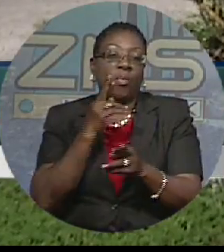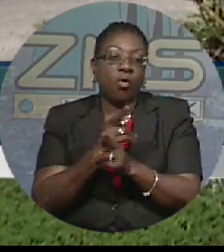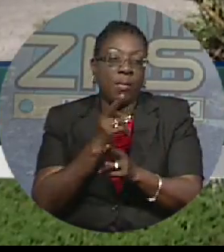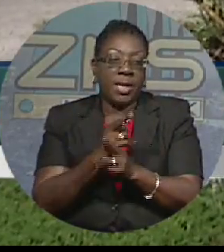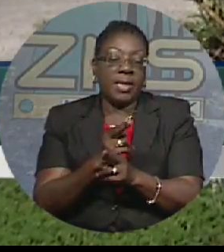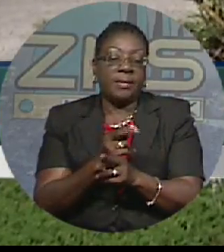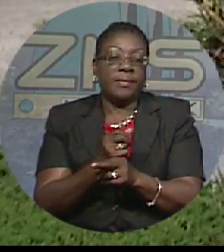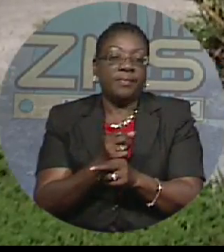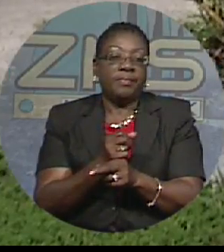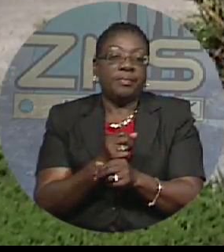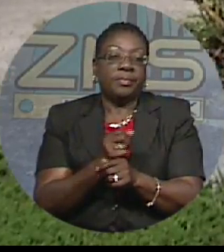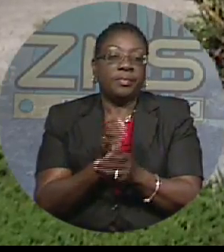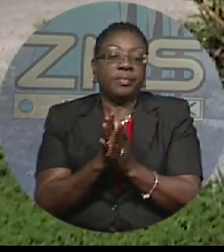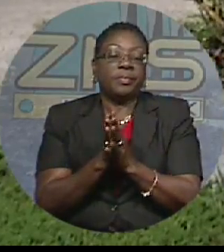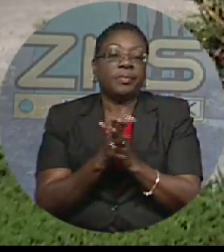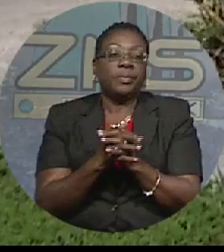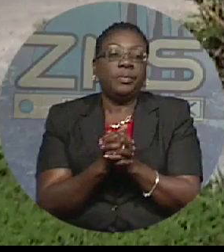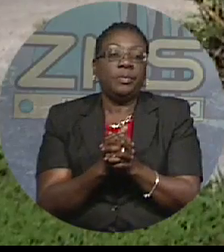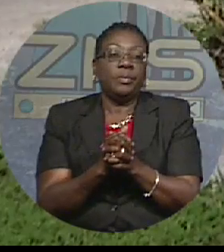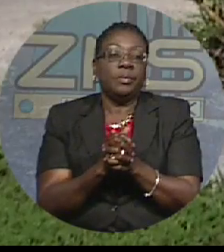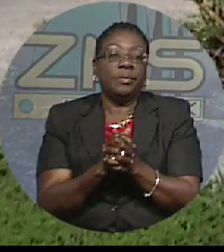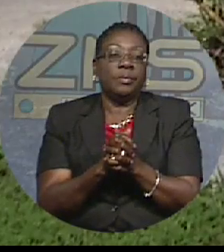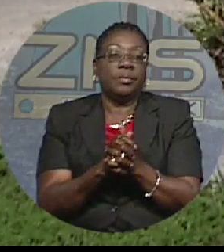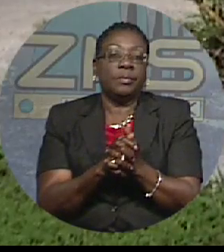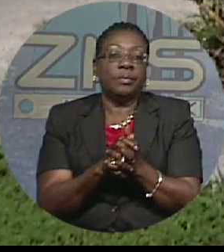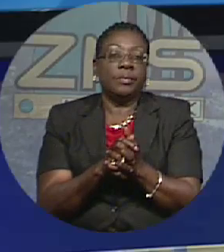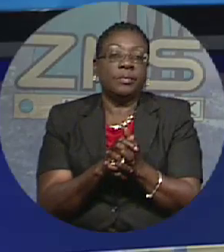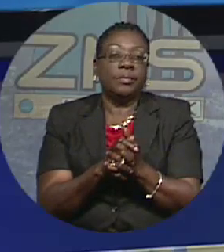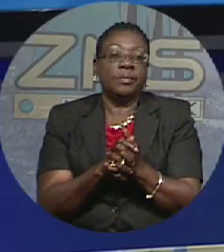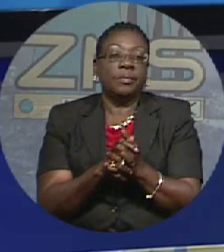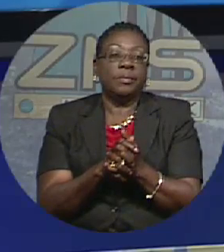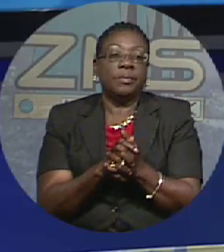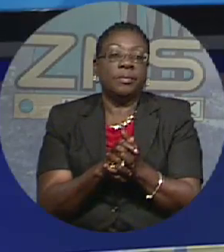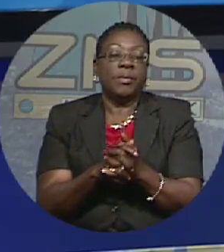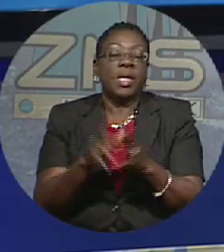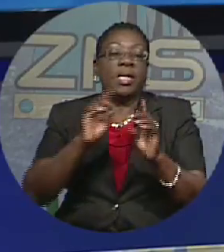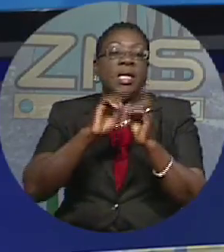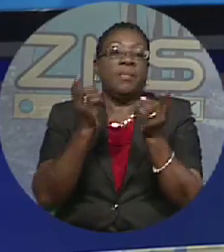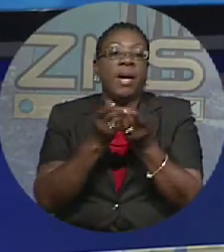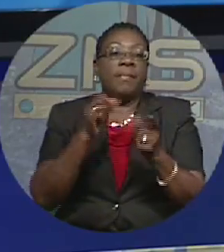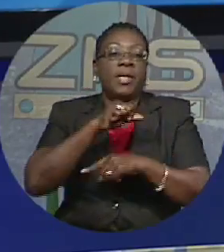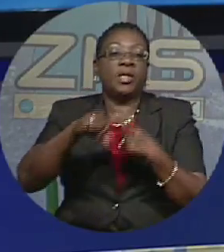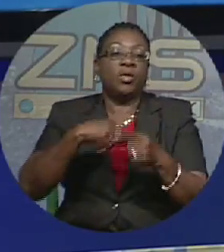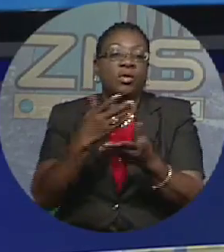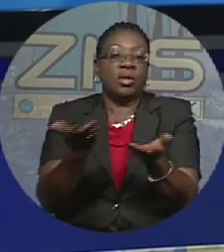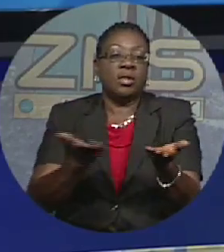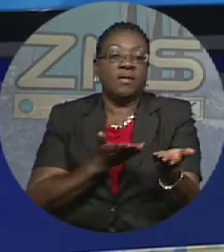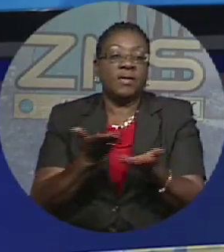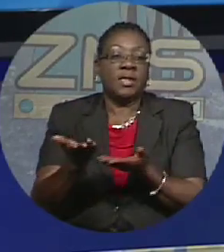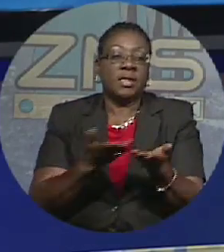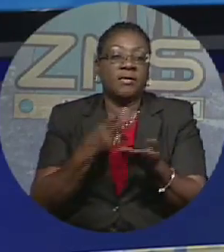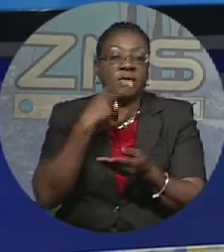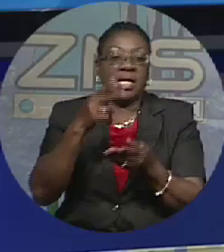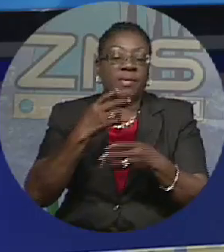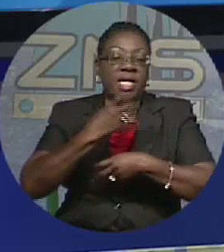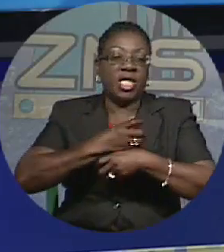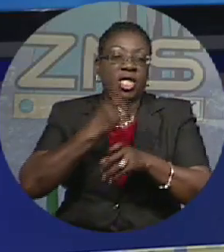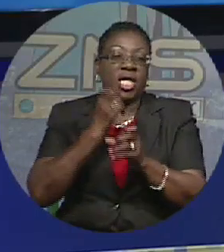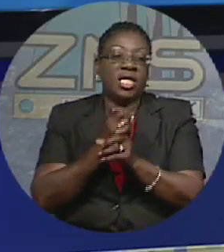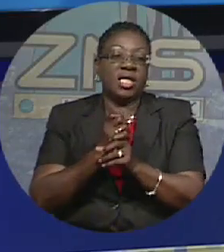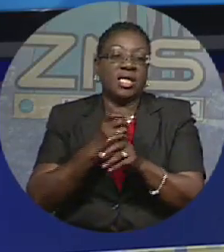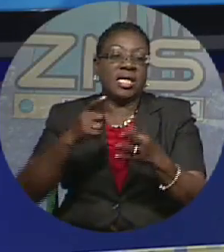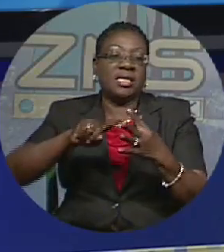cooling. Cleopatra Murphy, ZNS Network News. The Department of Social Services has seen many transformations since